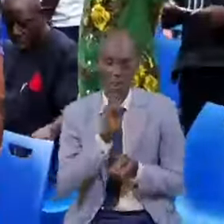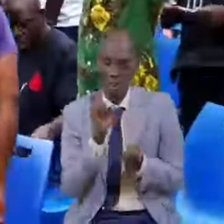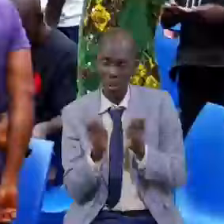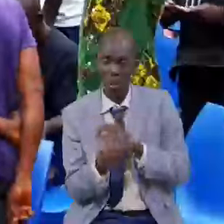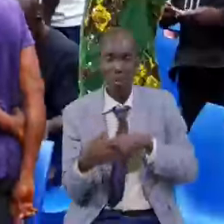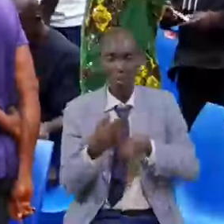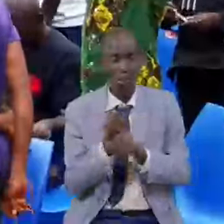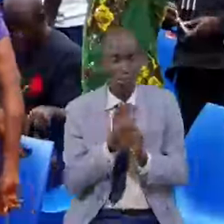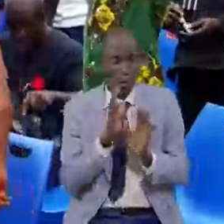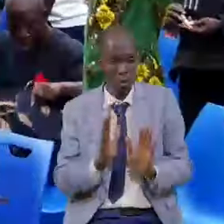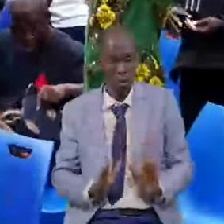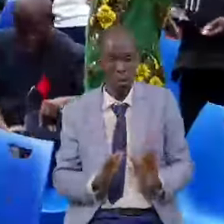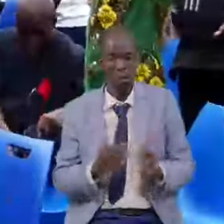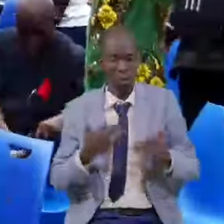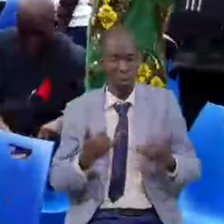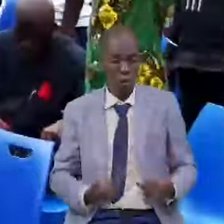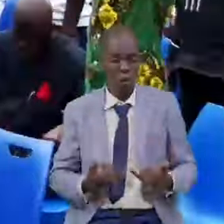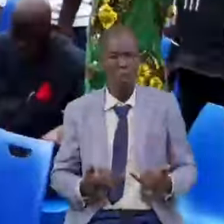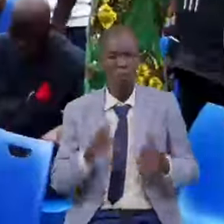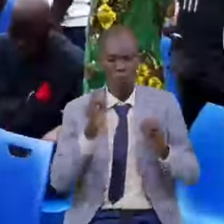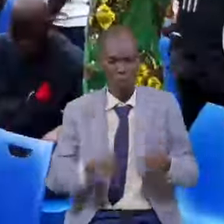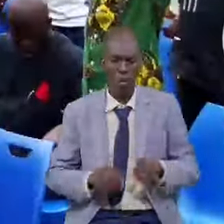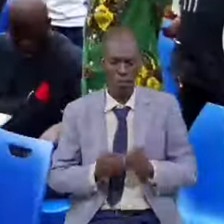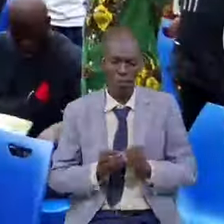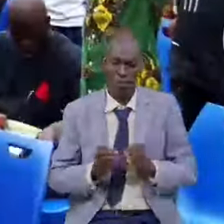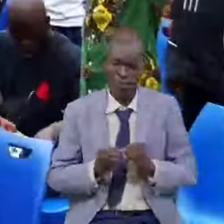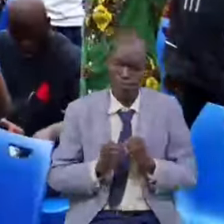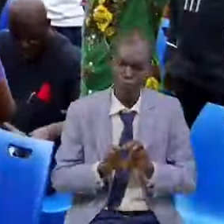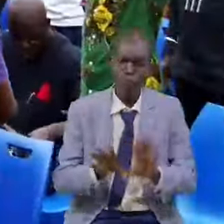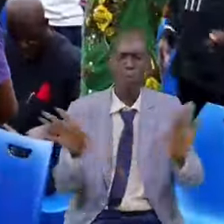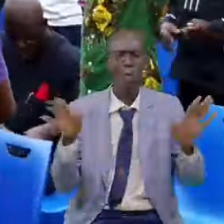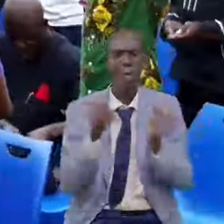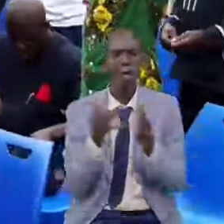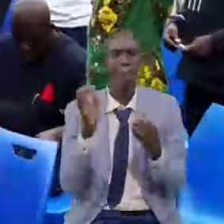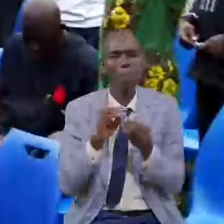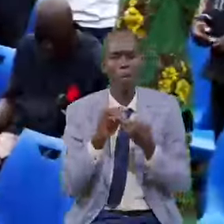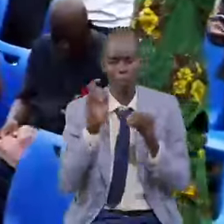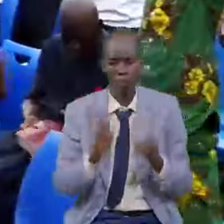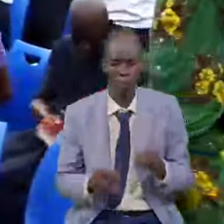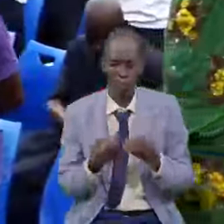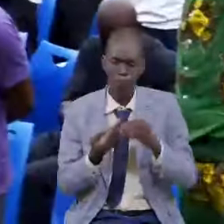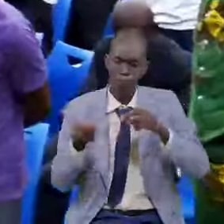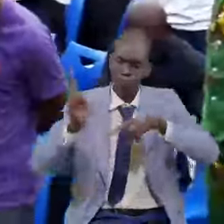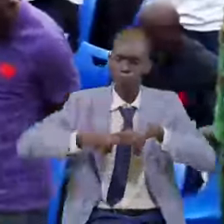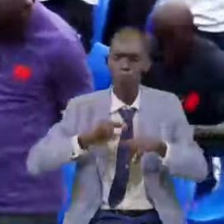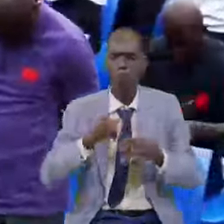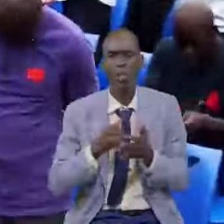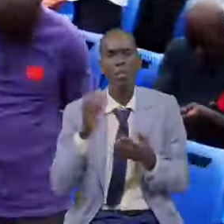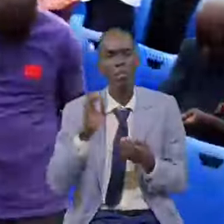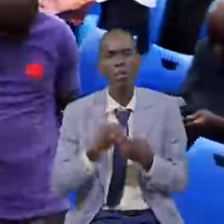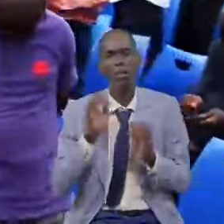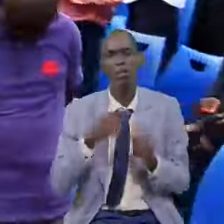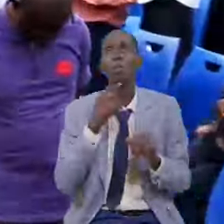the circle of influence grow. And say, Lord, I can, I